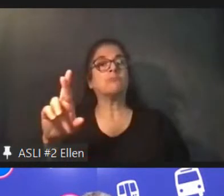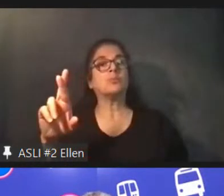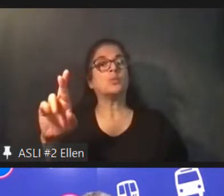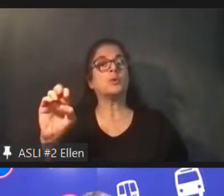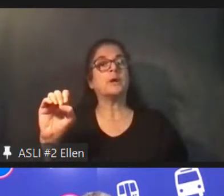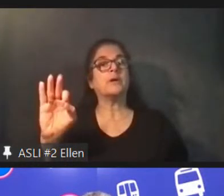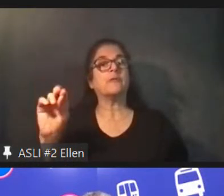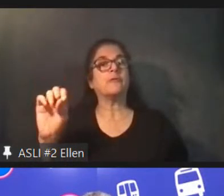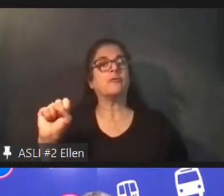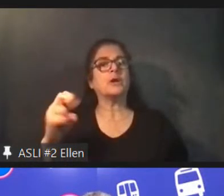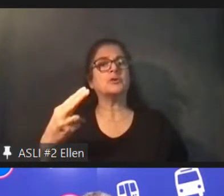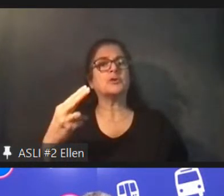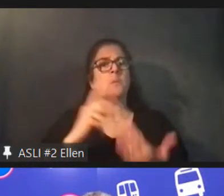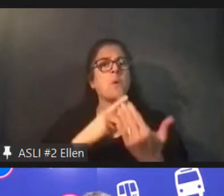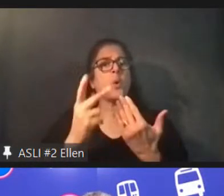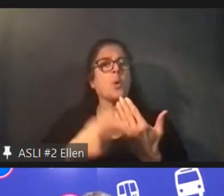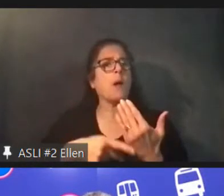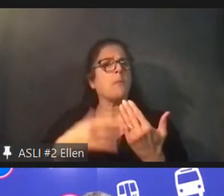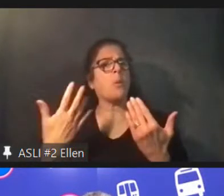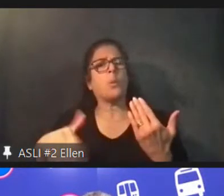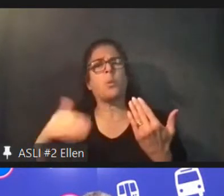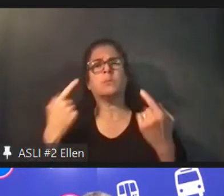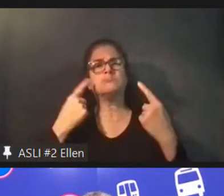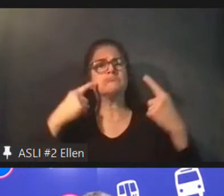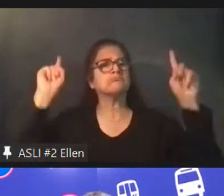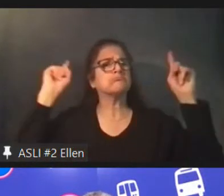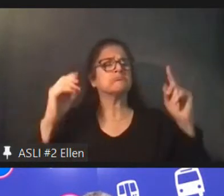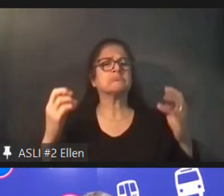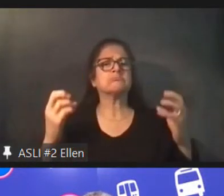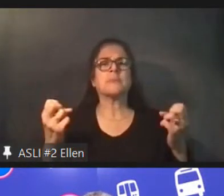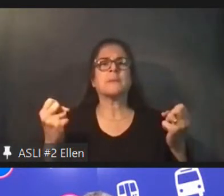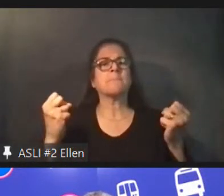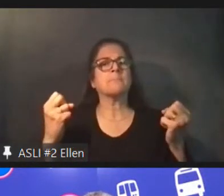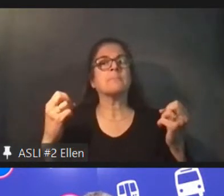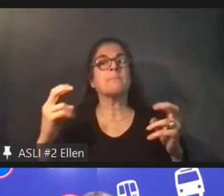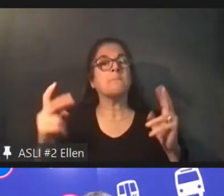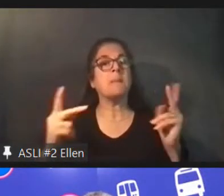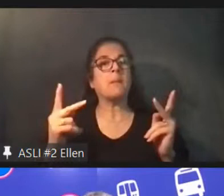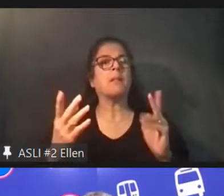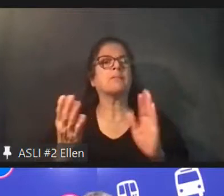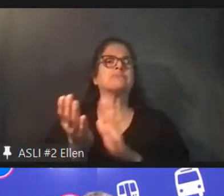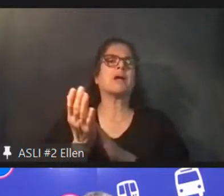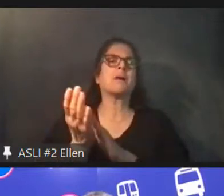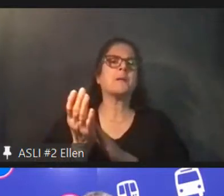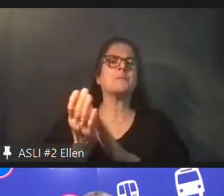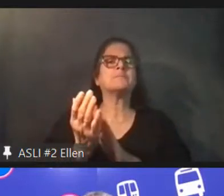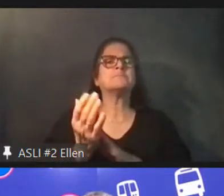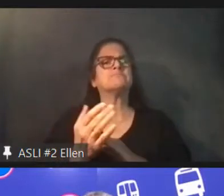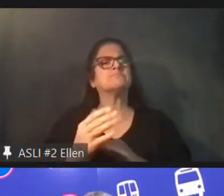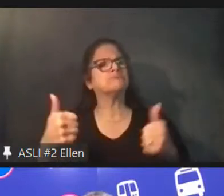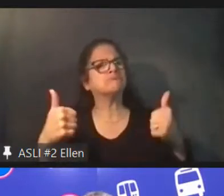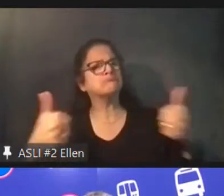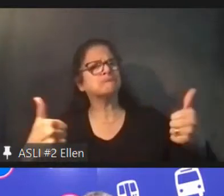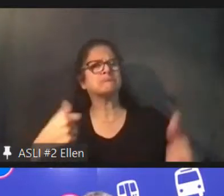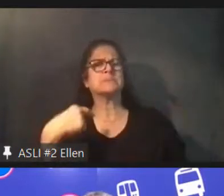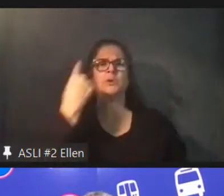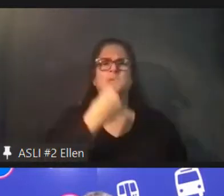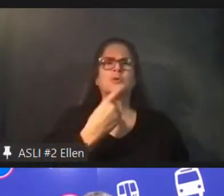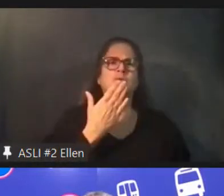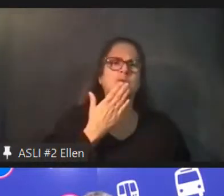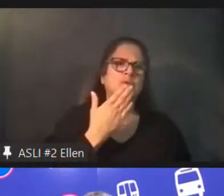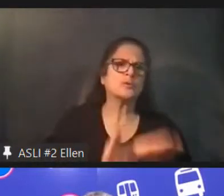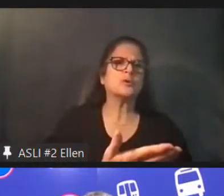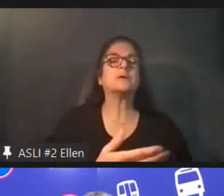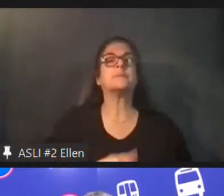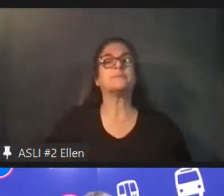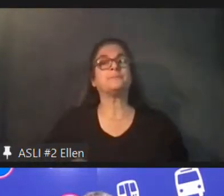so well. I've gotten a number of comments and compliments. Just looks good, and you